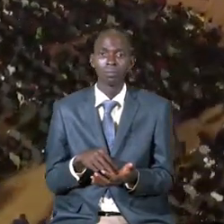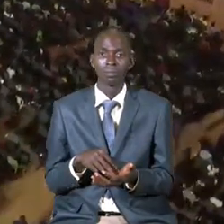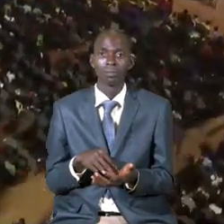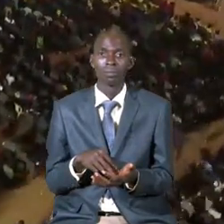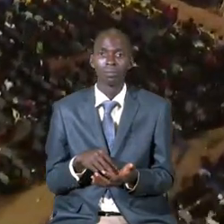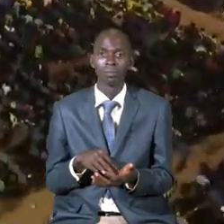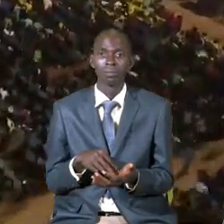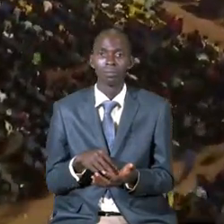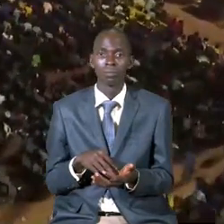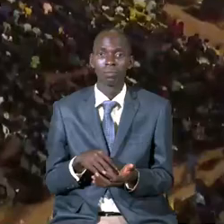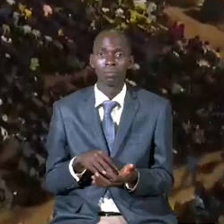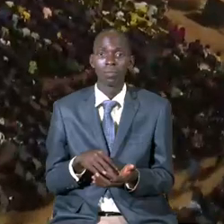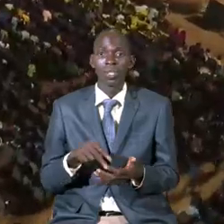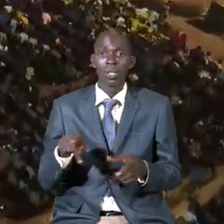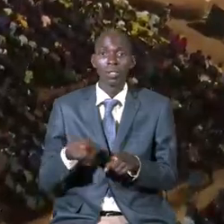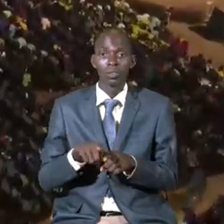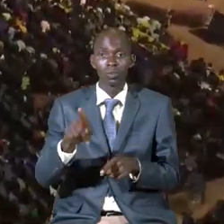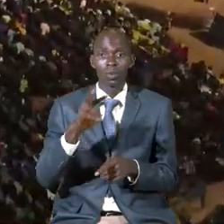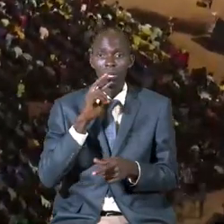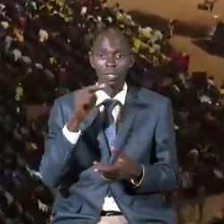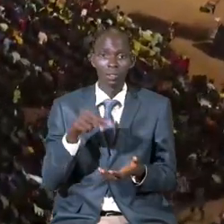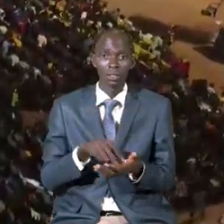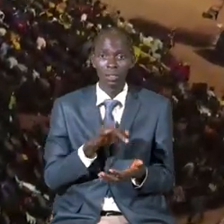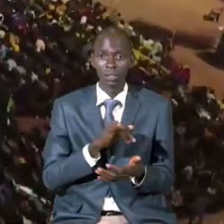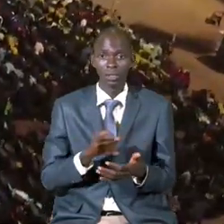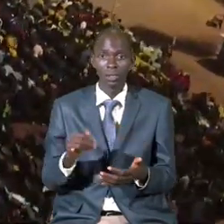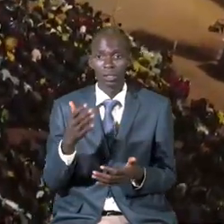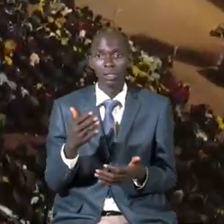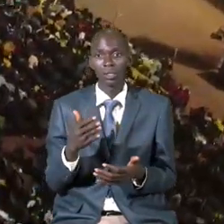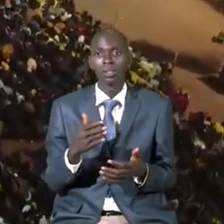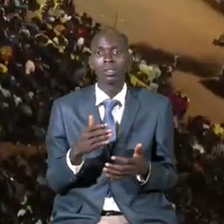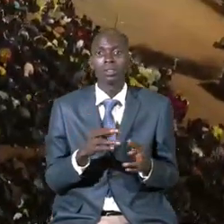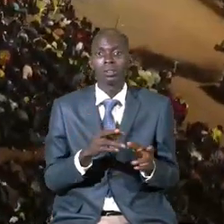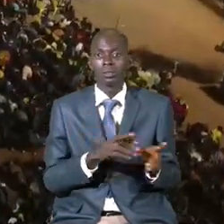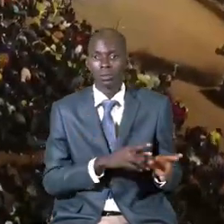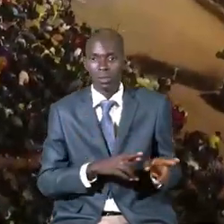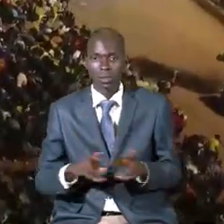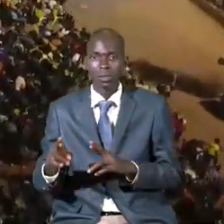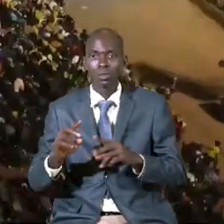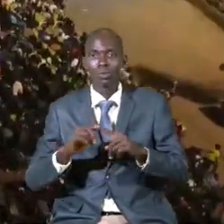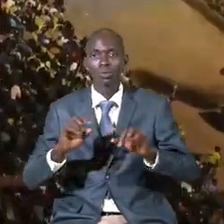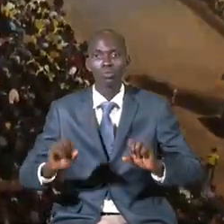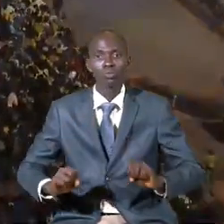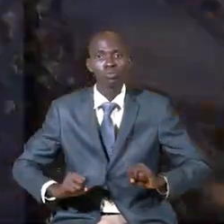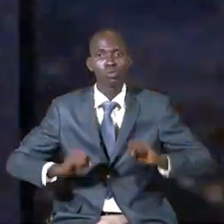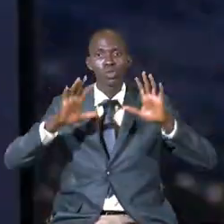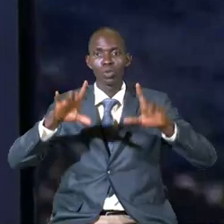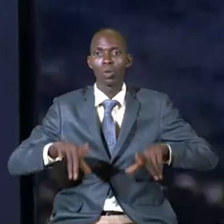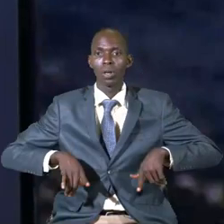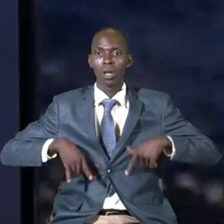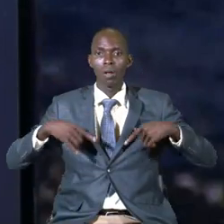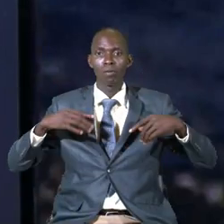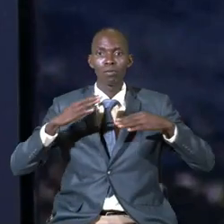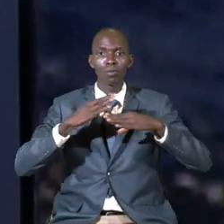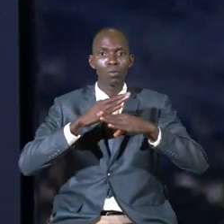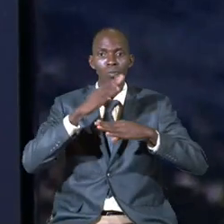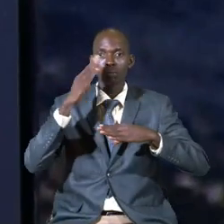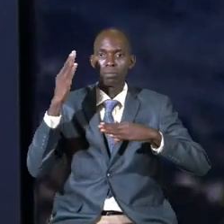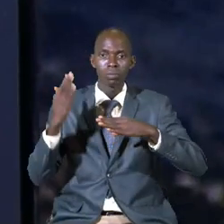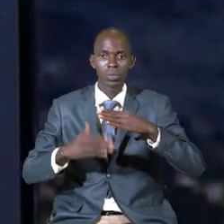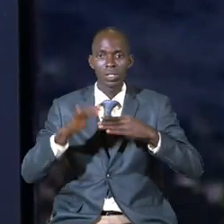and give yourself fully to these truths from heaven christ and then by his